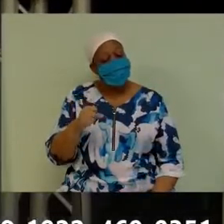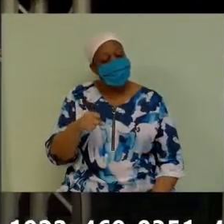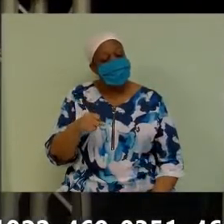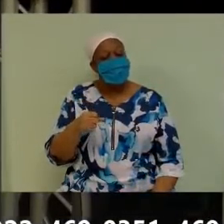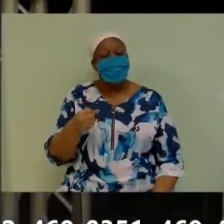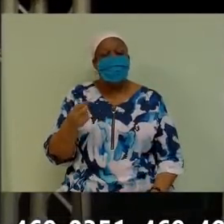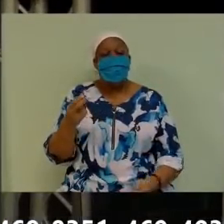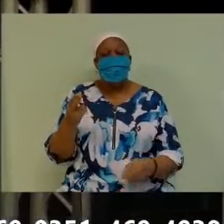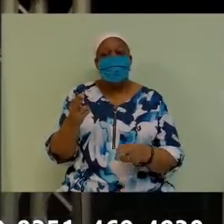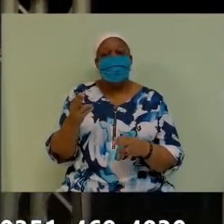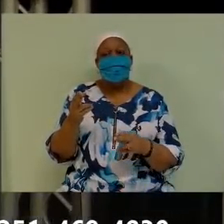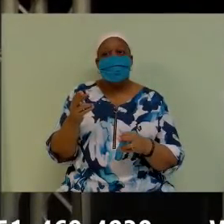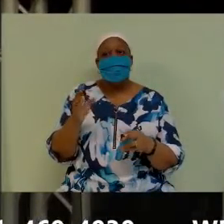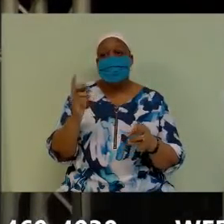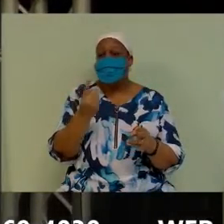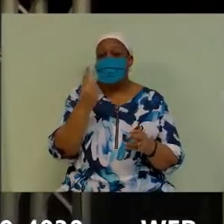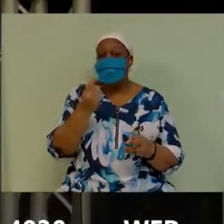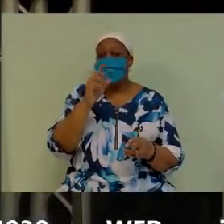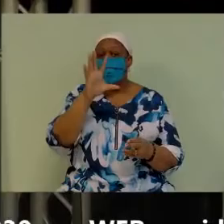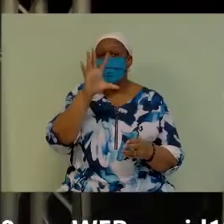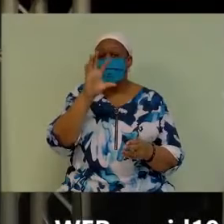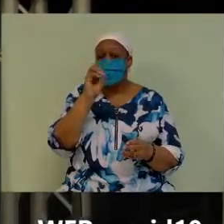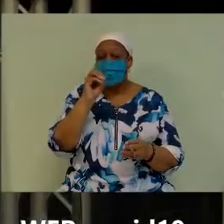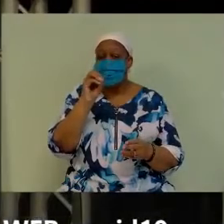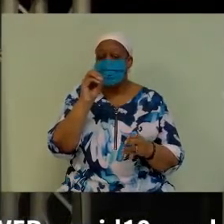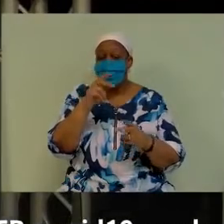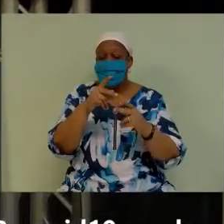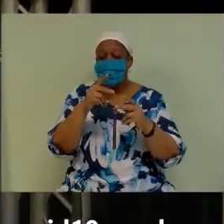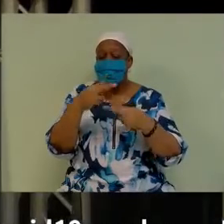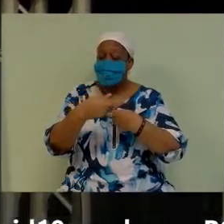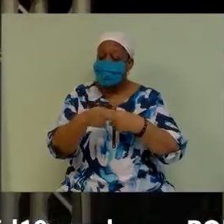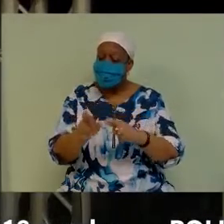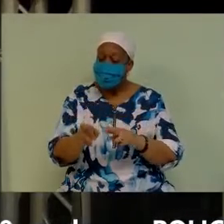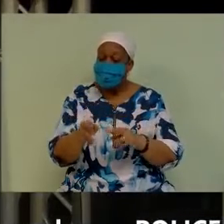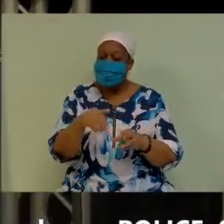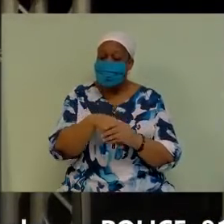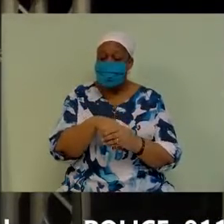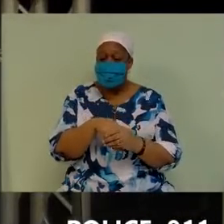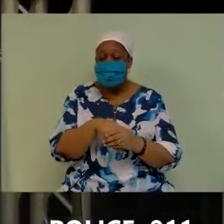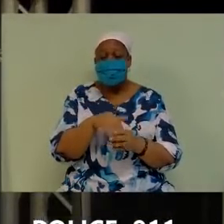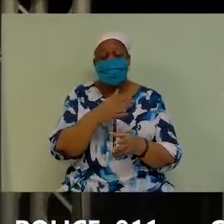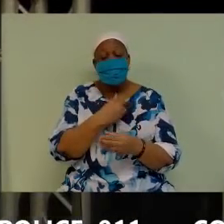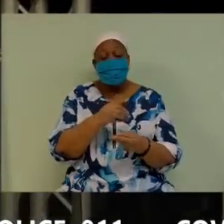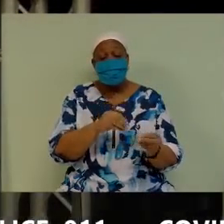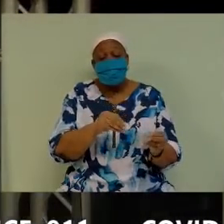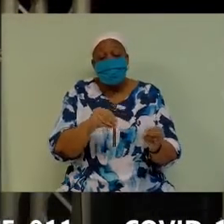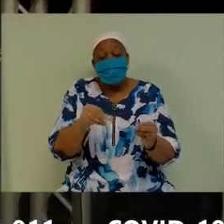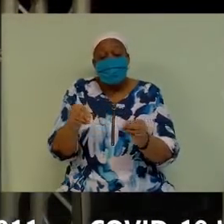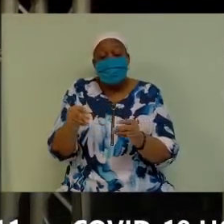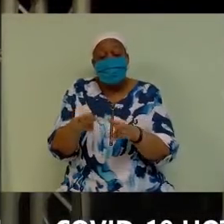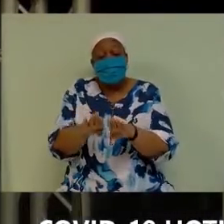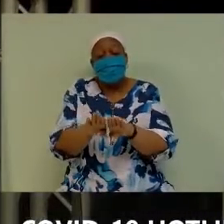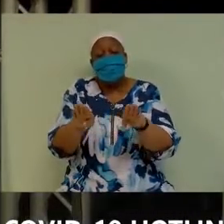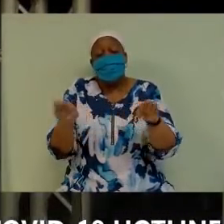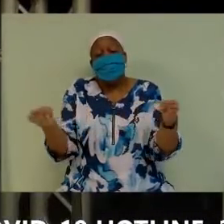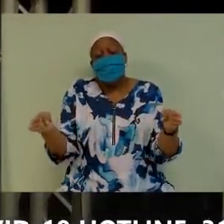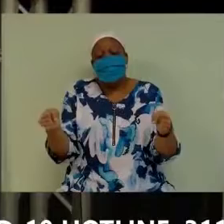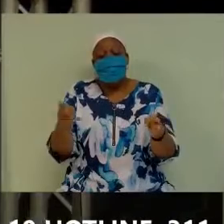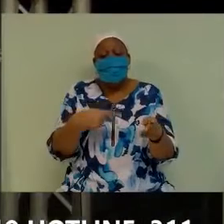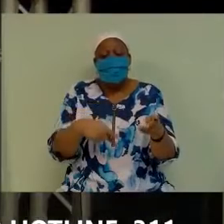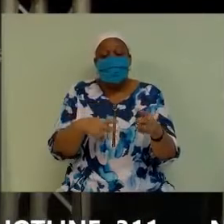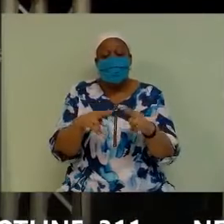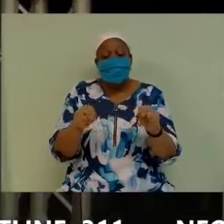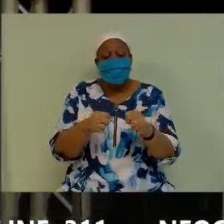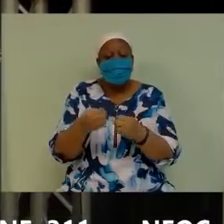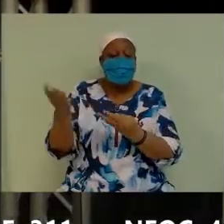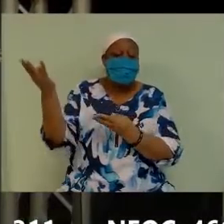we only have about 50 plus rooms in the government facility, and as we move to reopen the country and